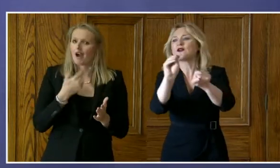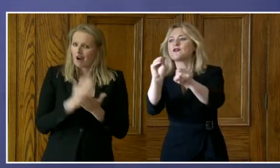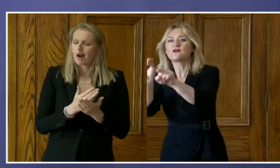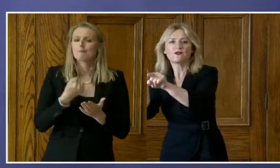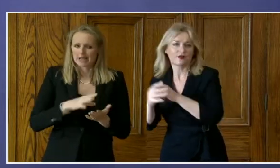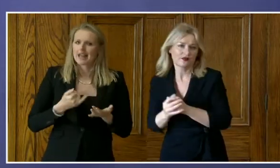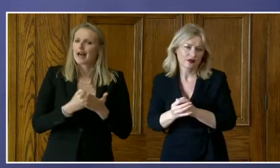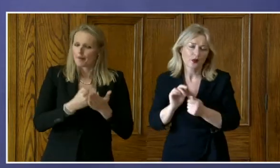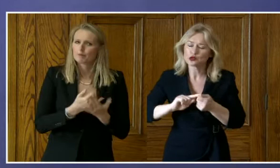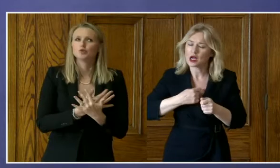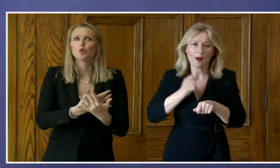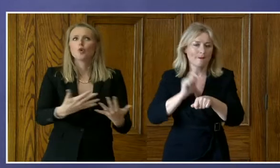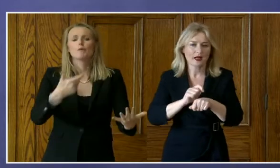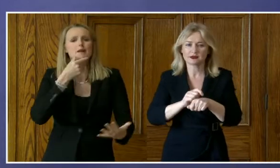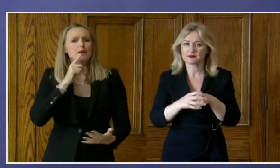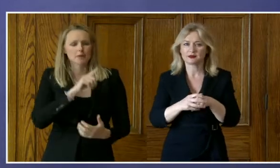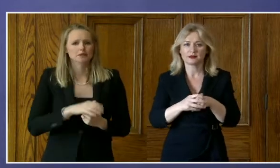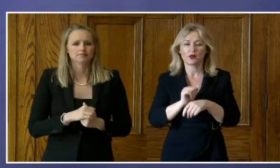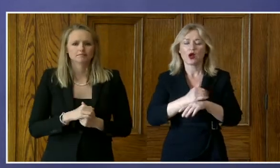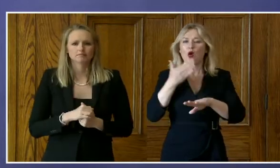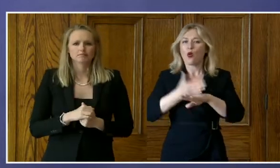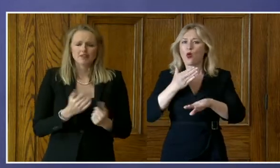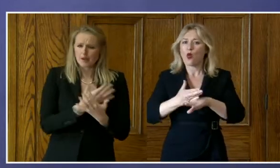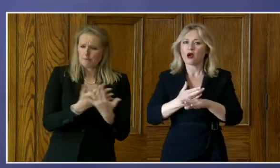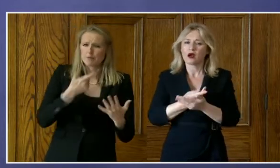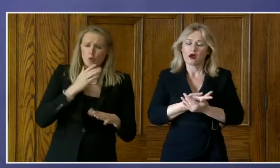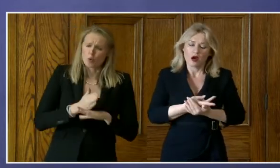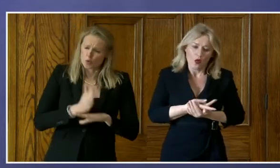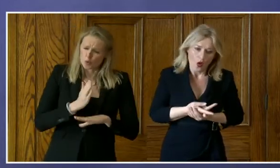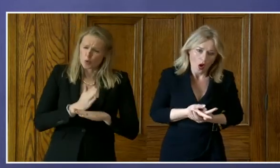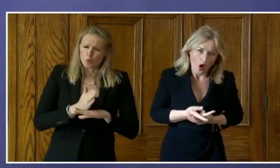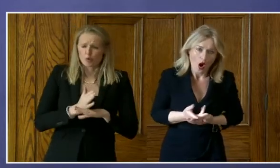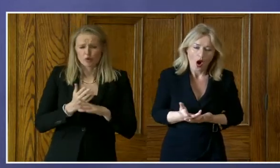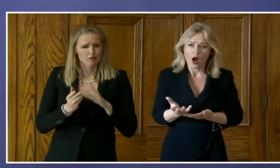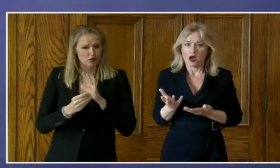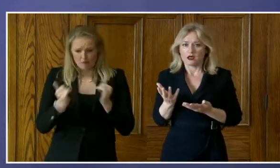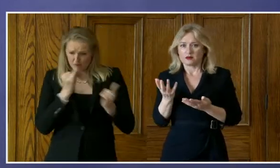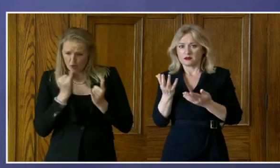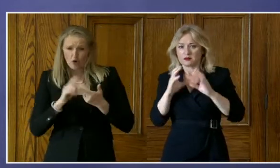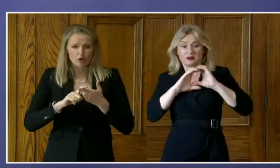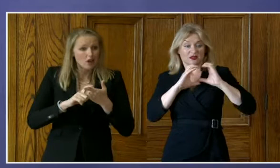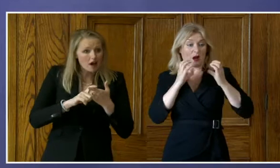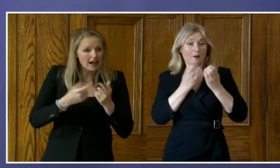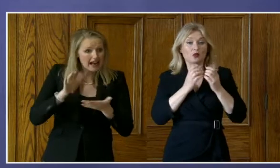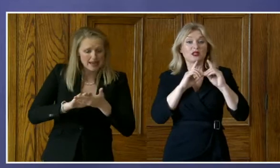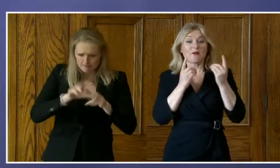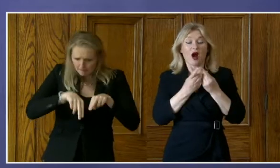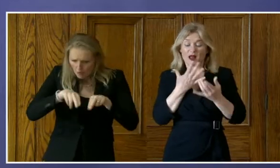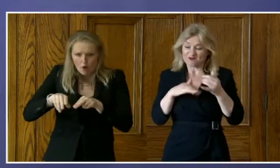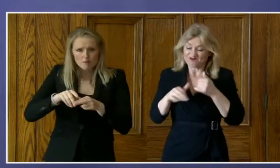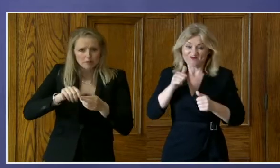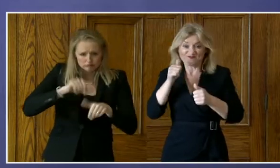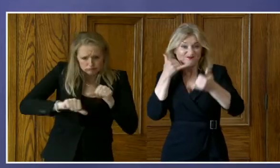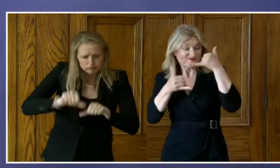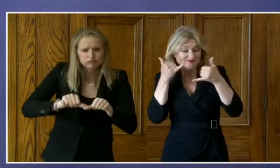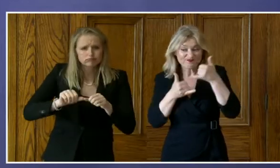so many who are working tirelessly, going above and beyond, answering calls, processing claims, ensuring that